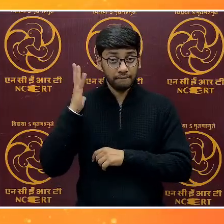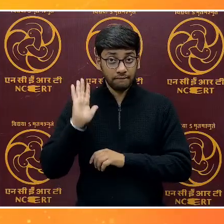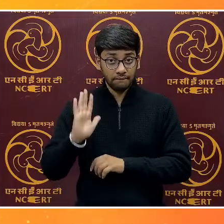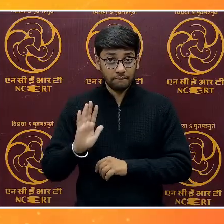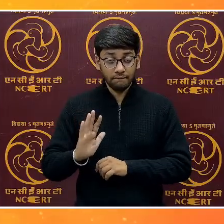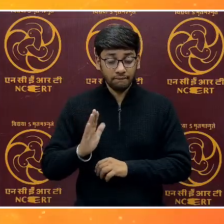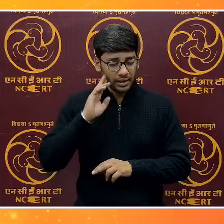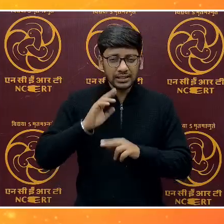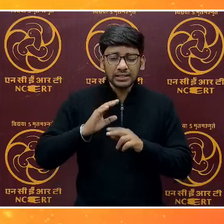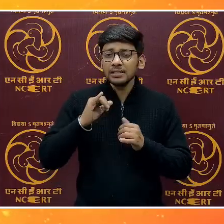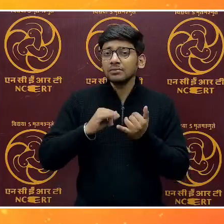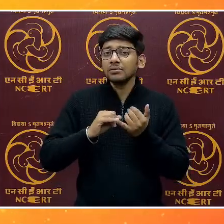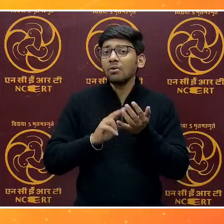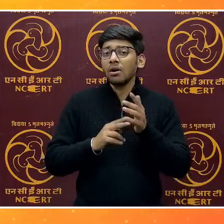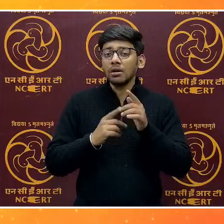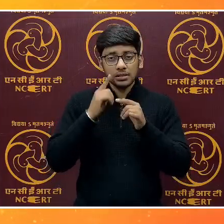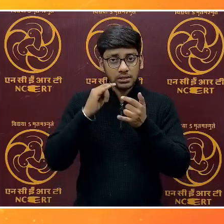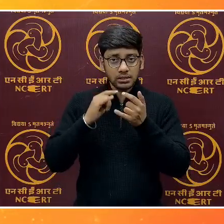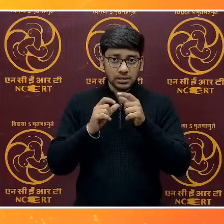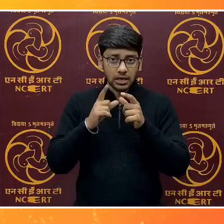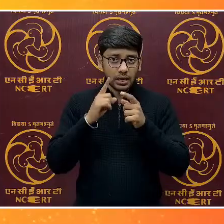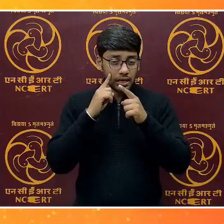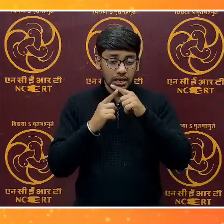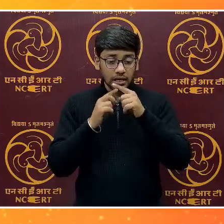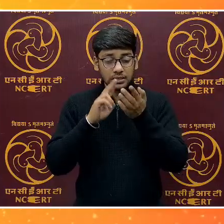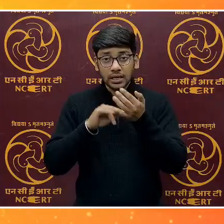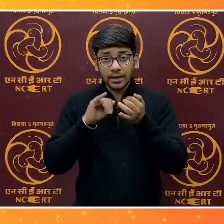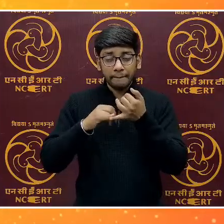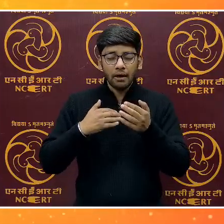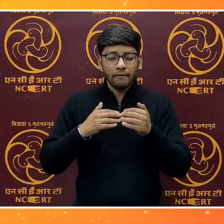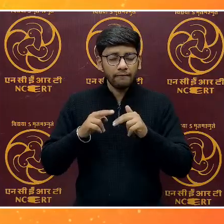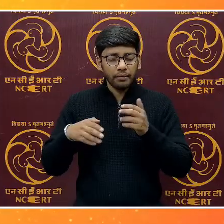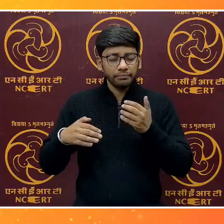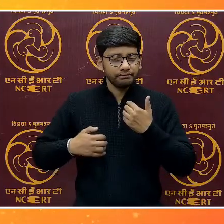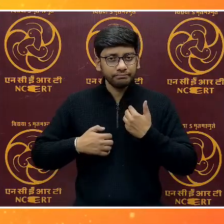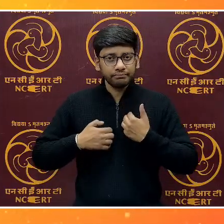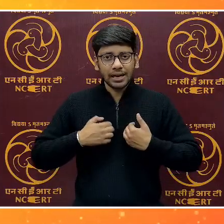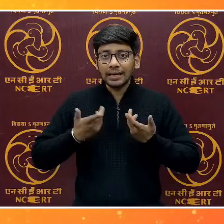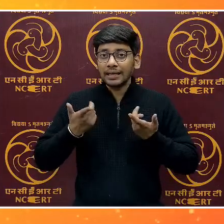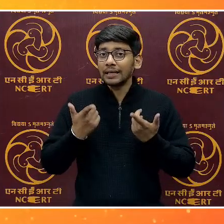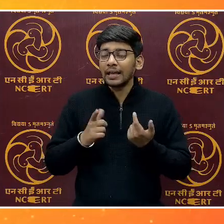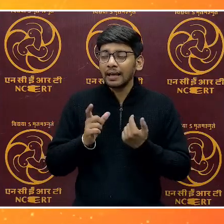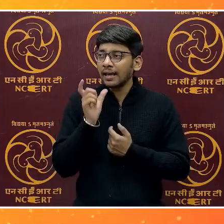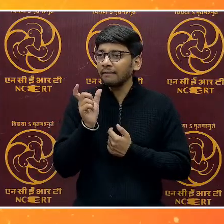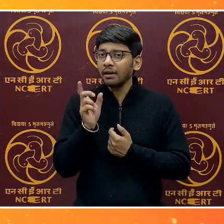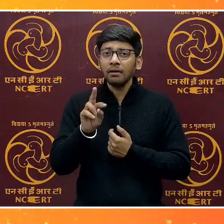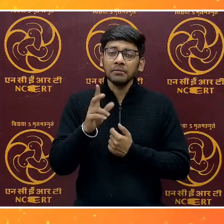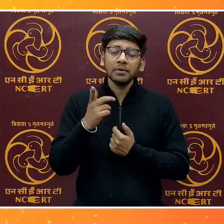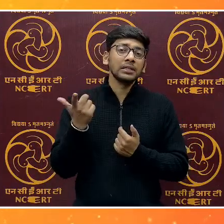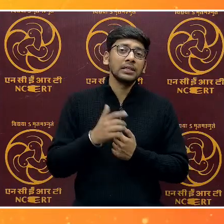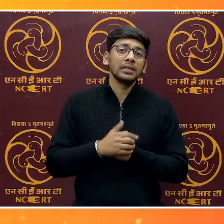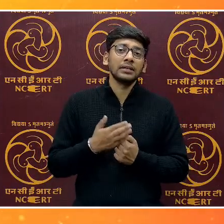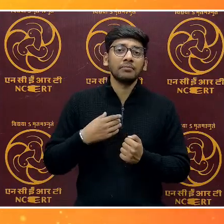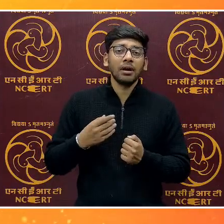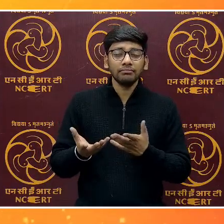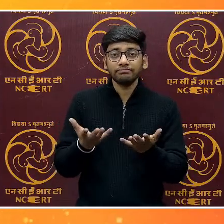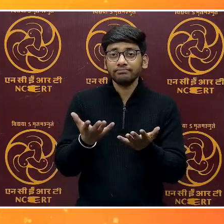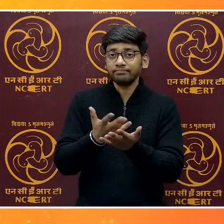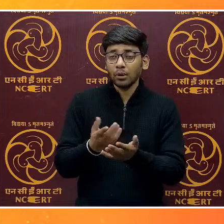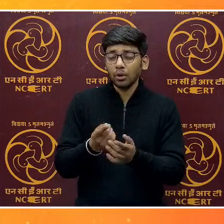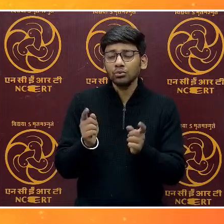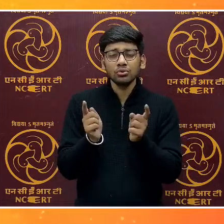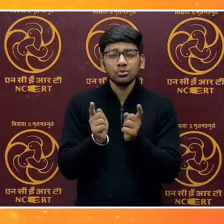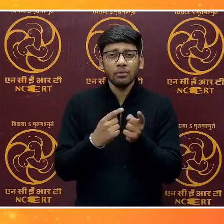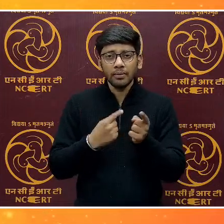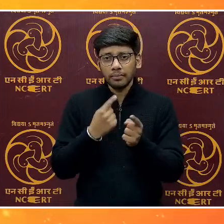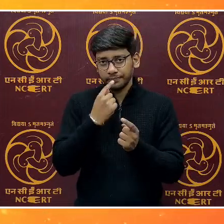these constellations, and I cannot control my excitement to tell my viewers what a constellation is. So, let's talk about it a little bit.